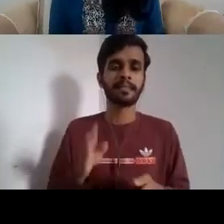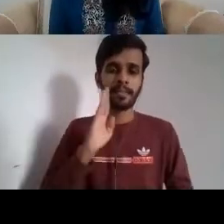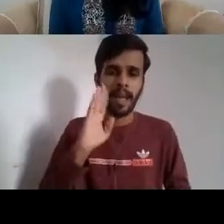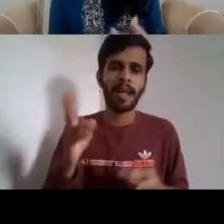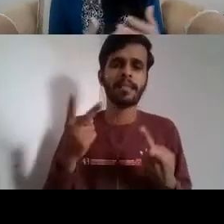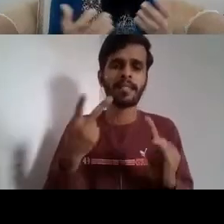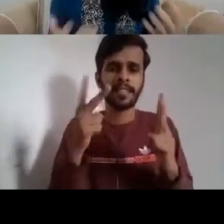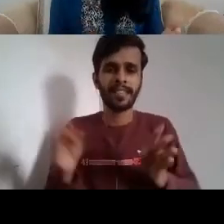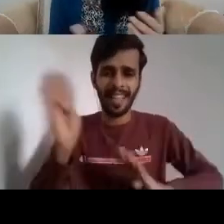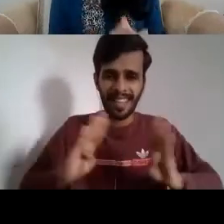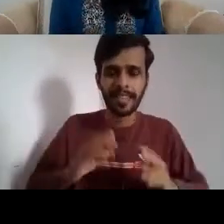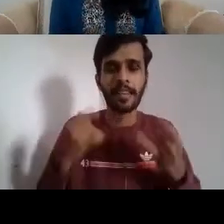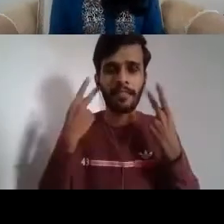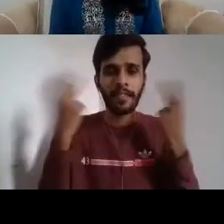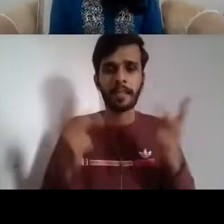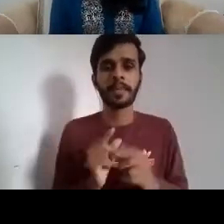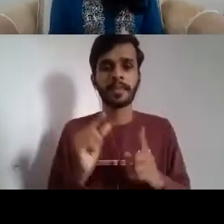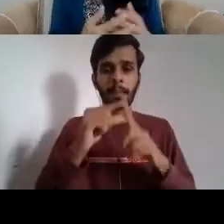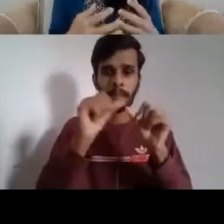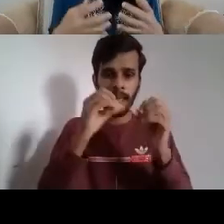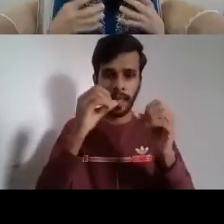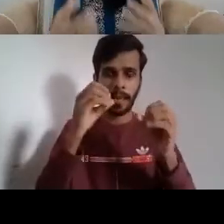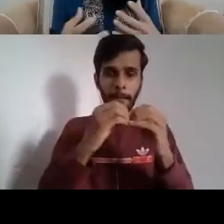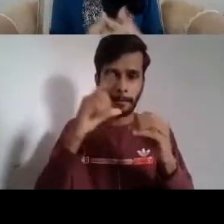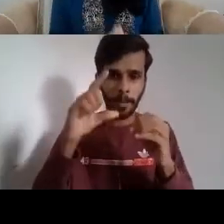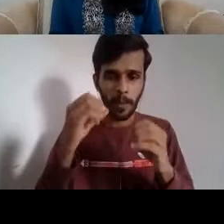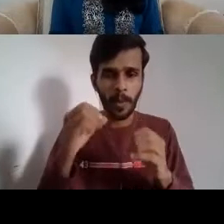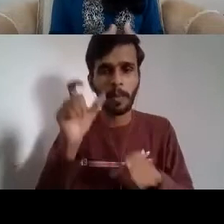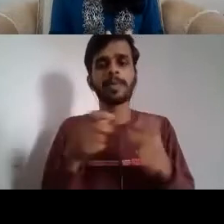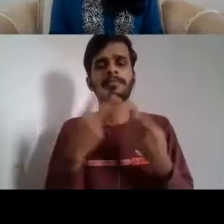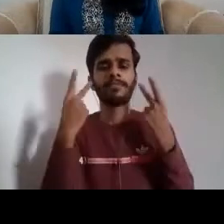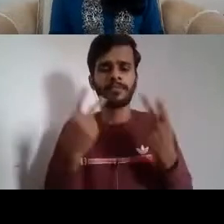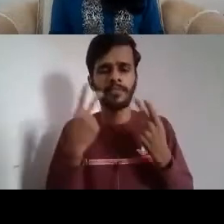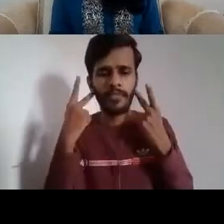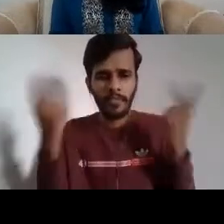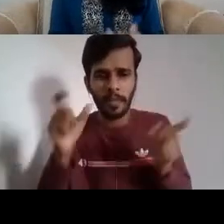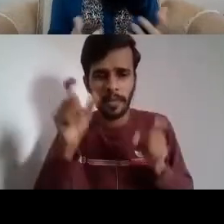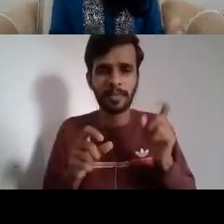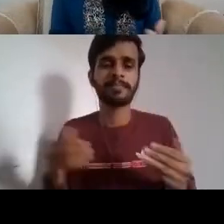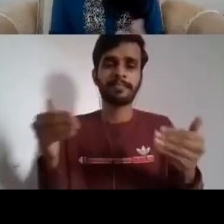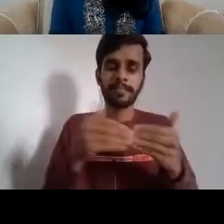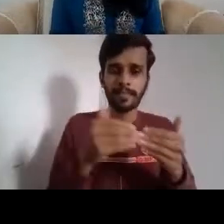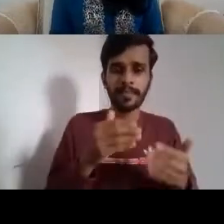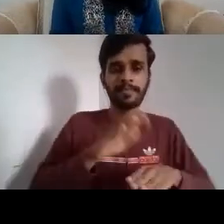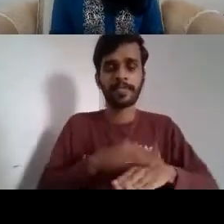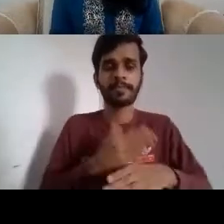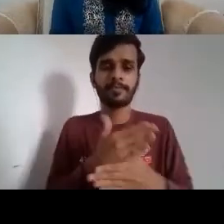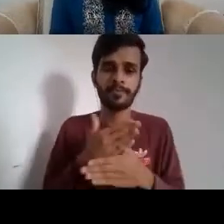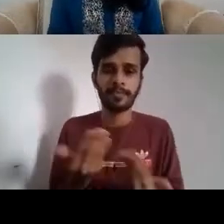Gable, Joanne Crawford, and listened to live musicians like Stravinsky, Louis